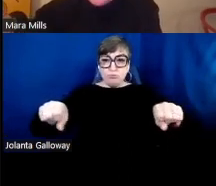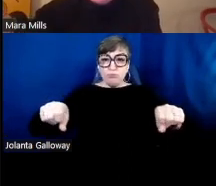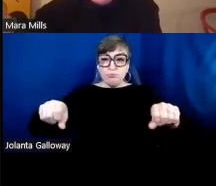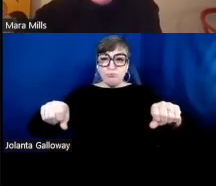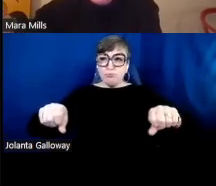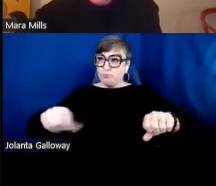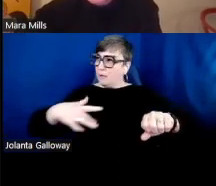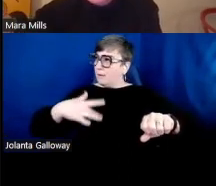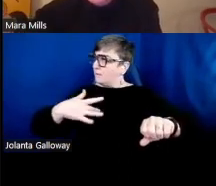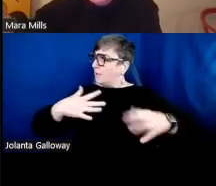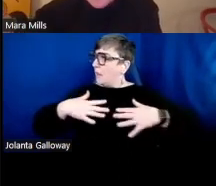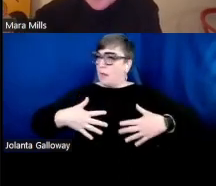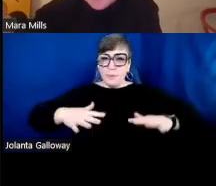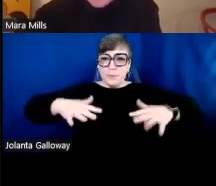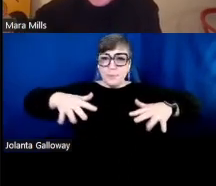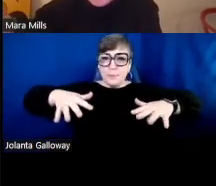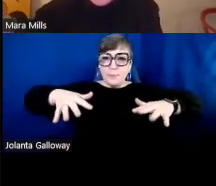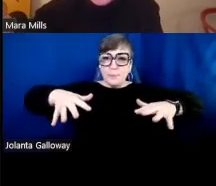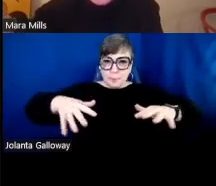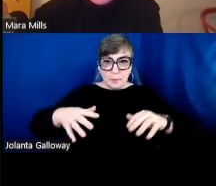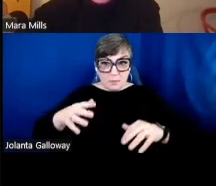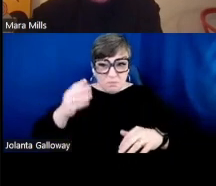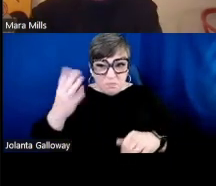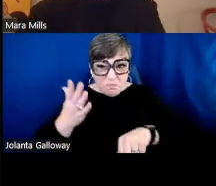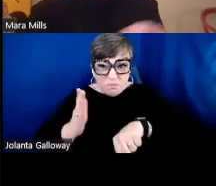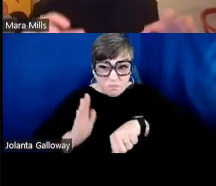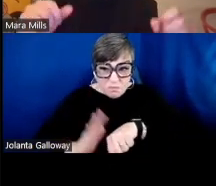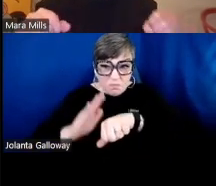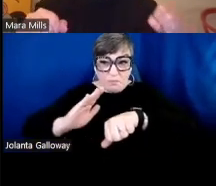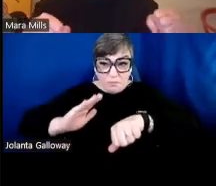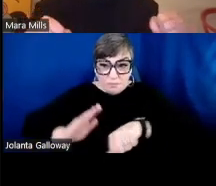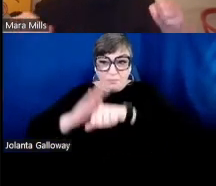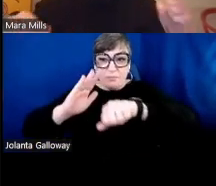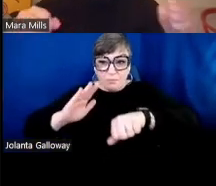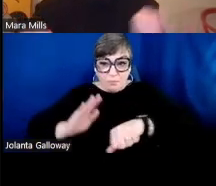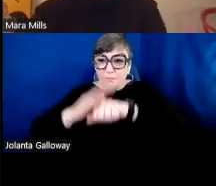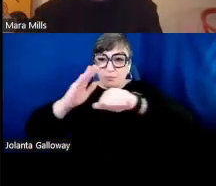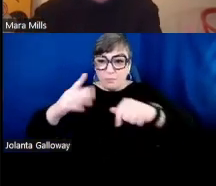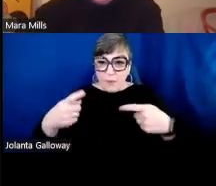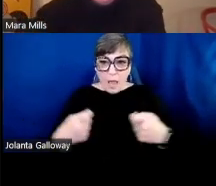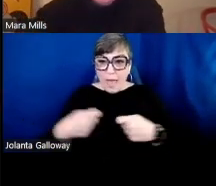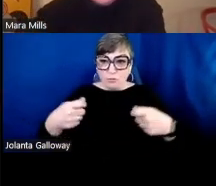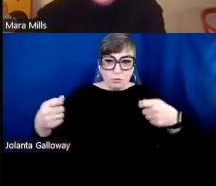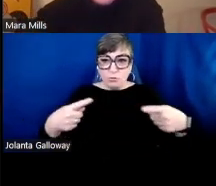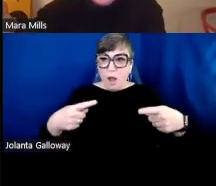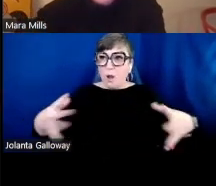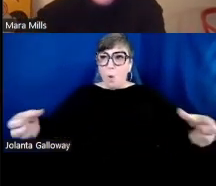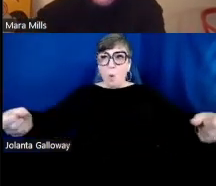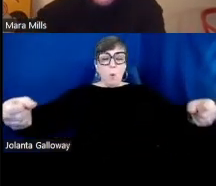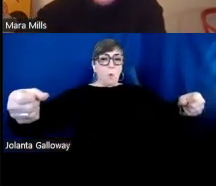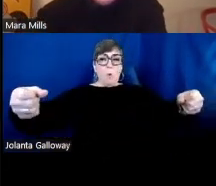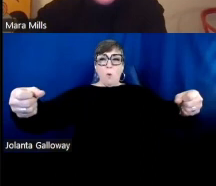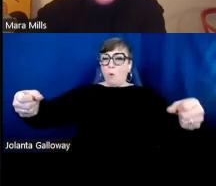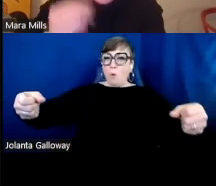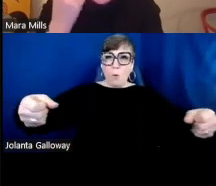as a pattern of electrical shocks these people are holding on to the handles and dancing around in a parlor